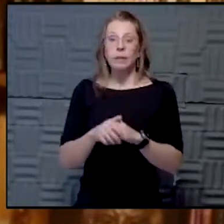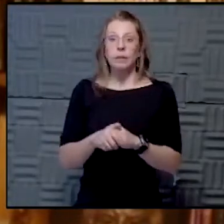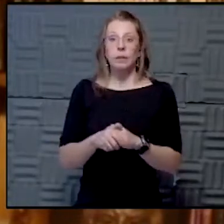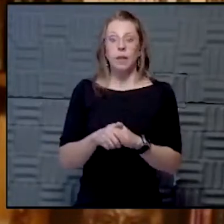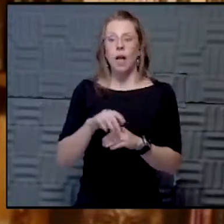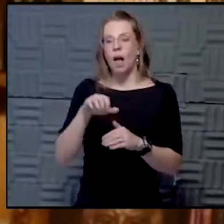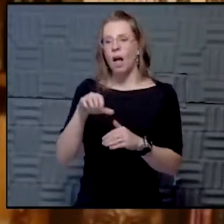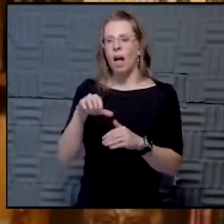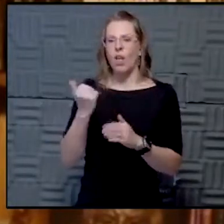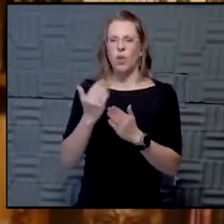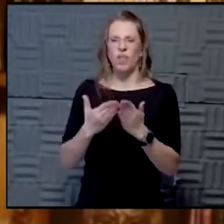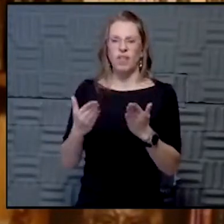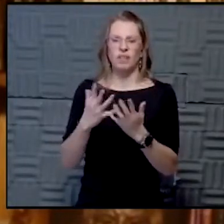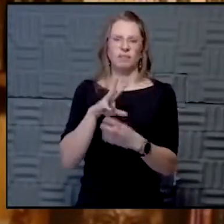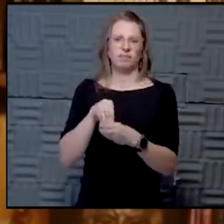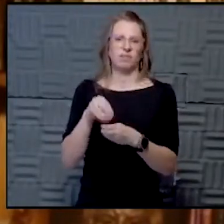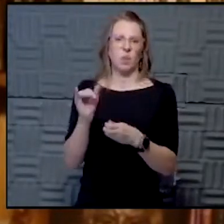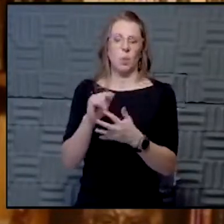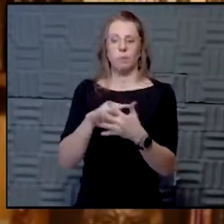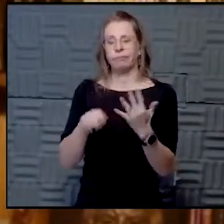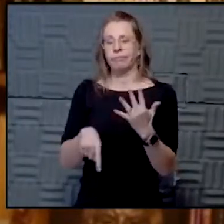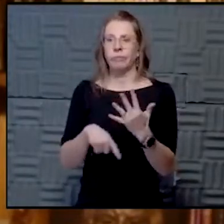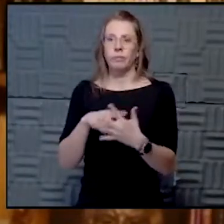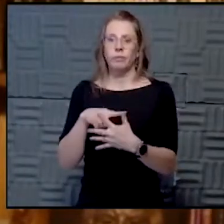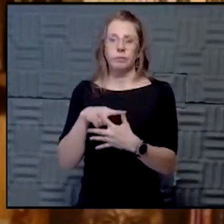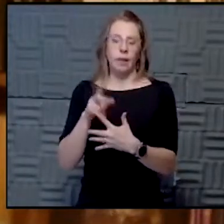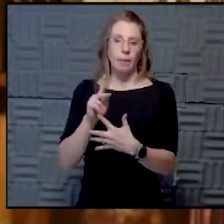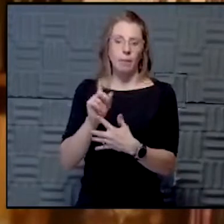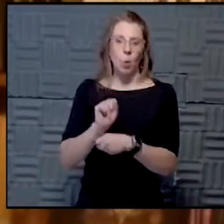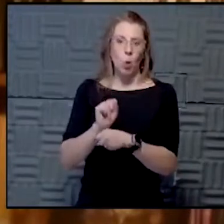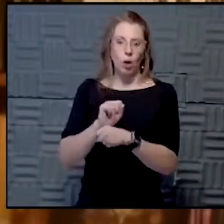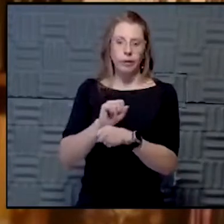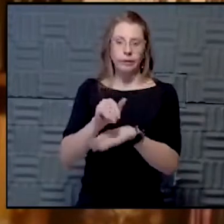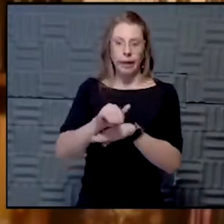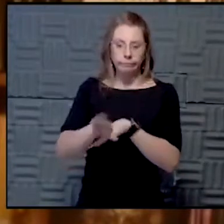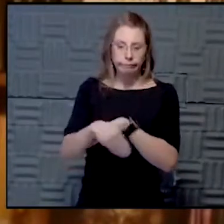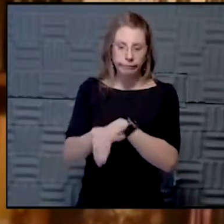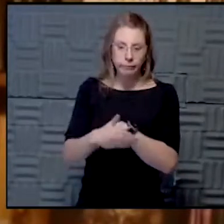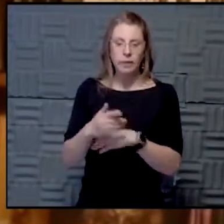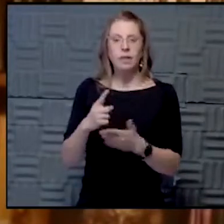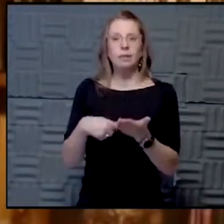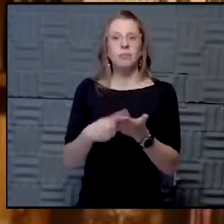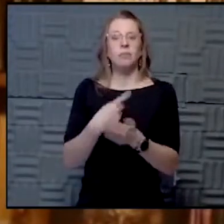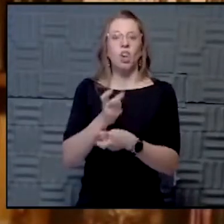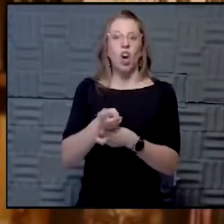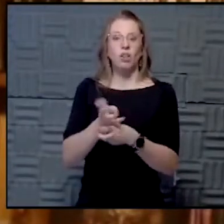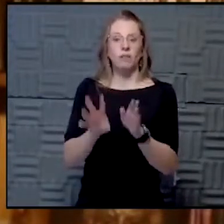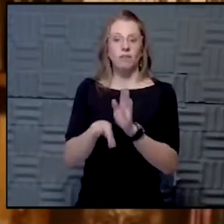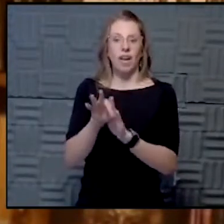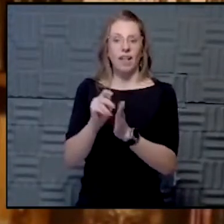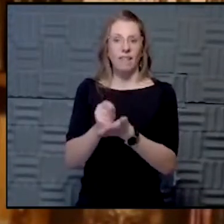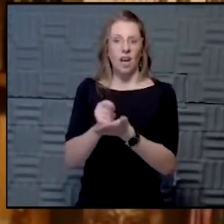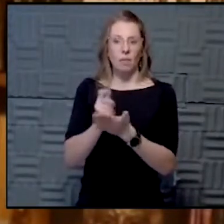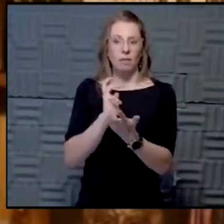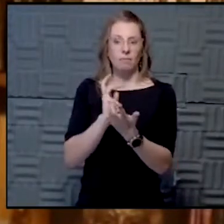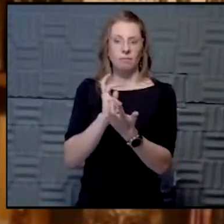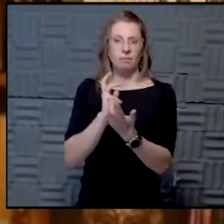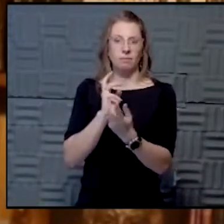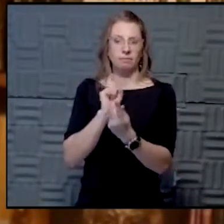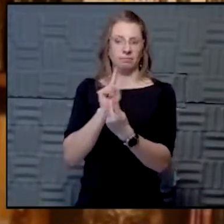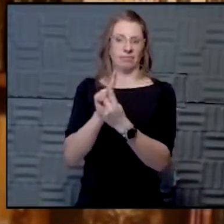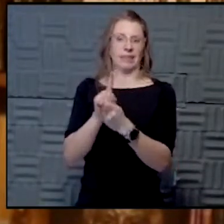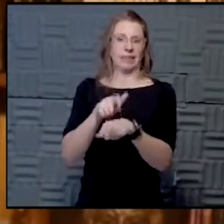that are involved as well, like if people who work on the night shift, sometimes it's harder to find them a therapist that can meet them at a time that they